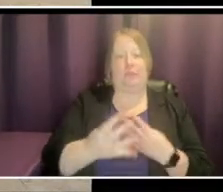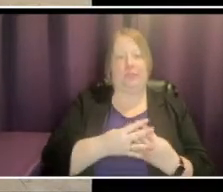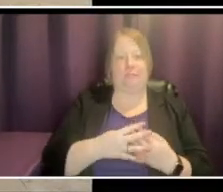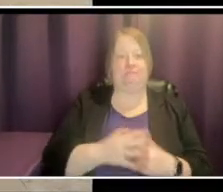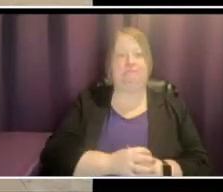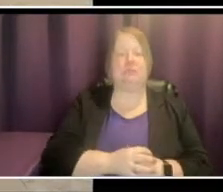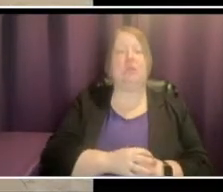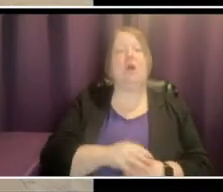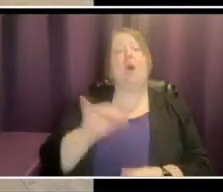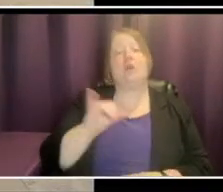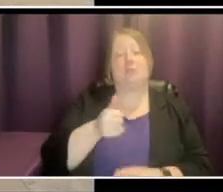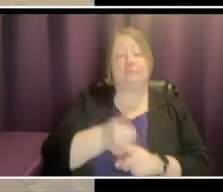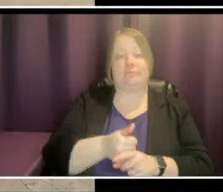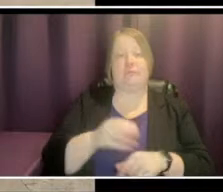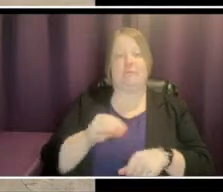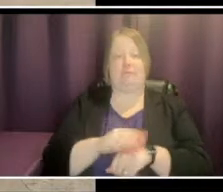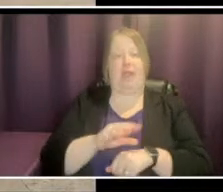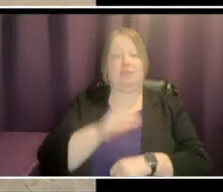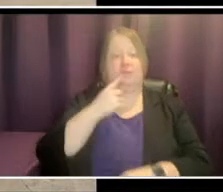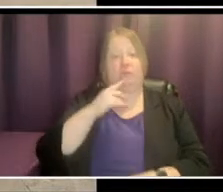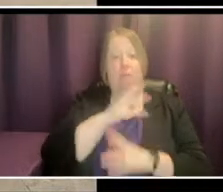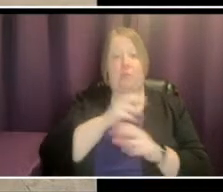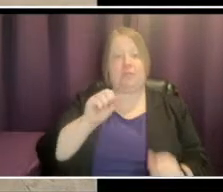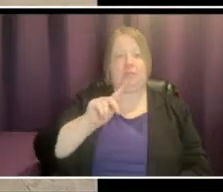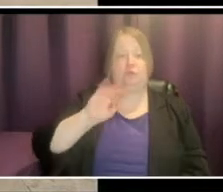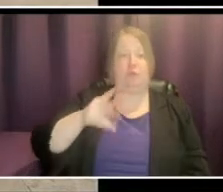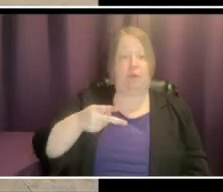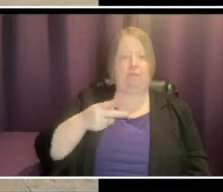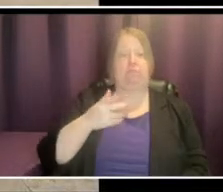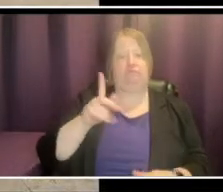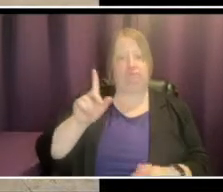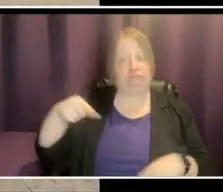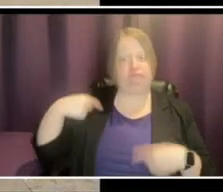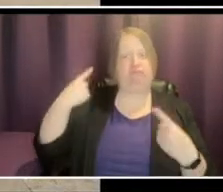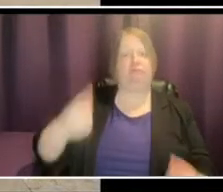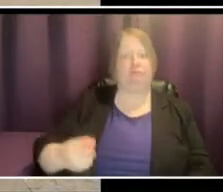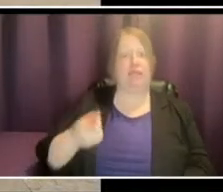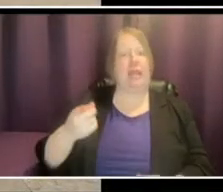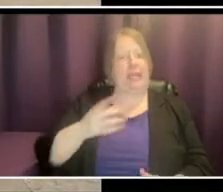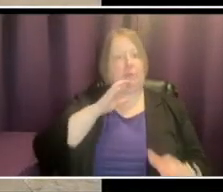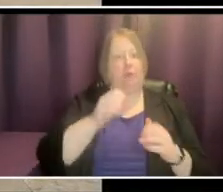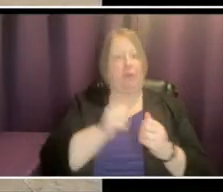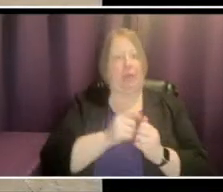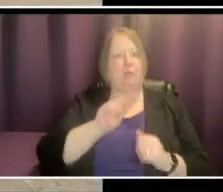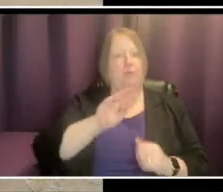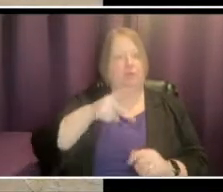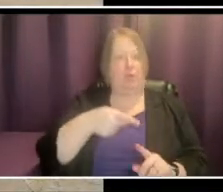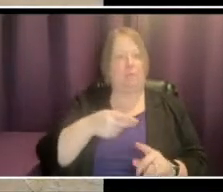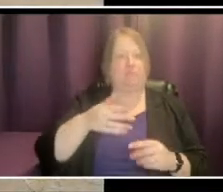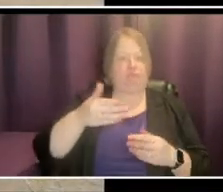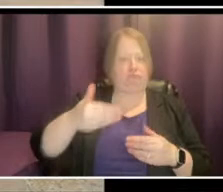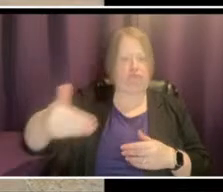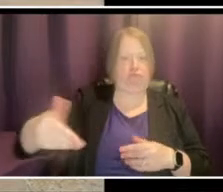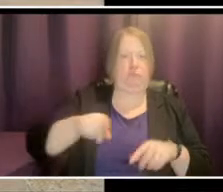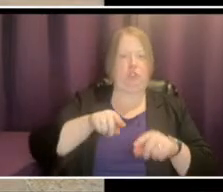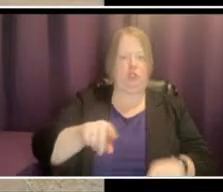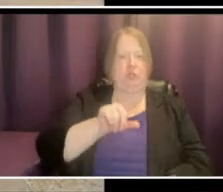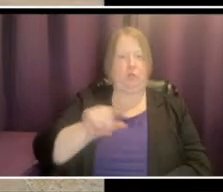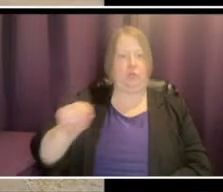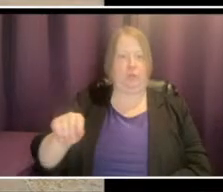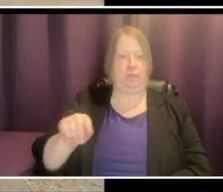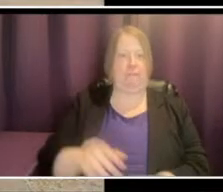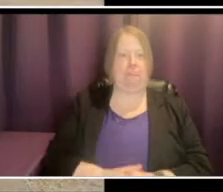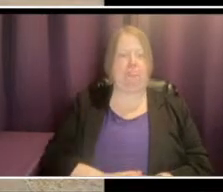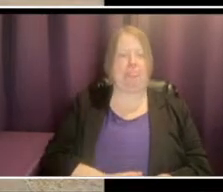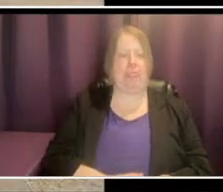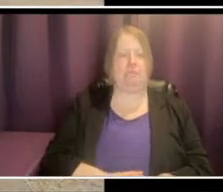President Trump and was in communication with President Trump throughout 2020. Mr. Trump pardoned Roger Stone on